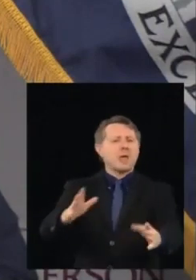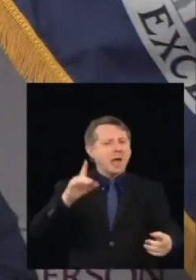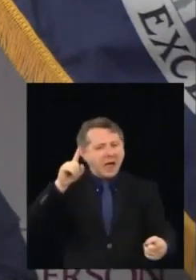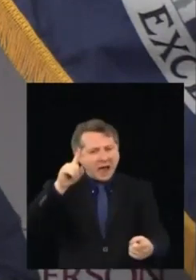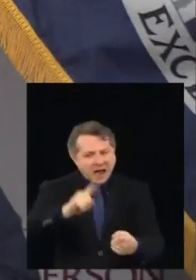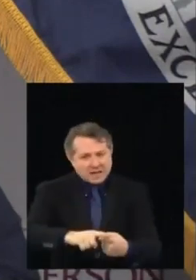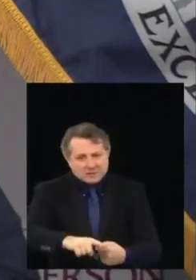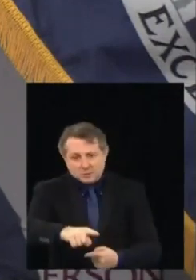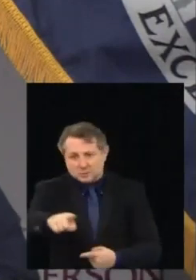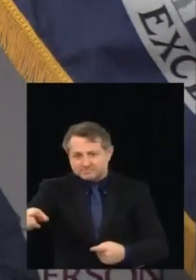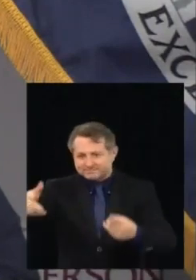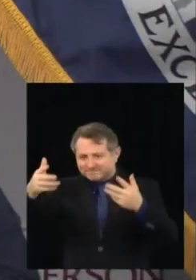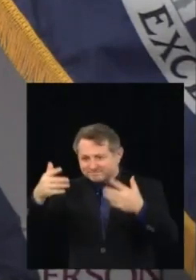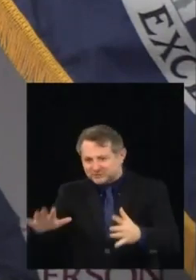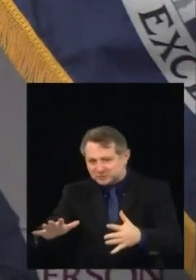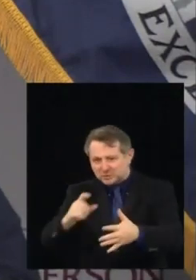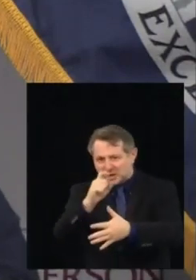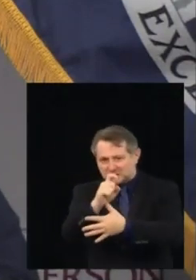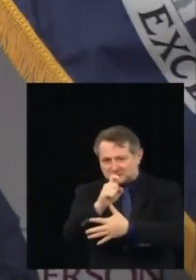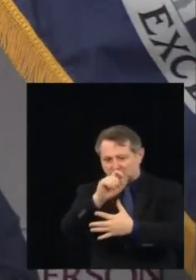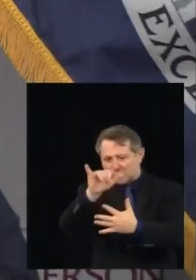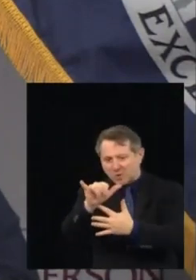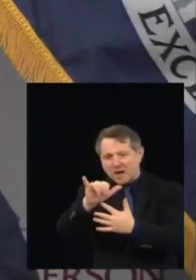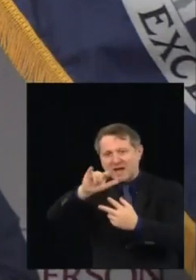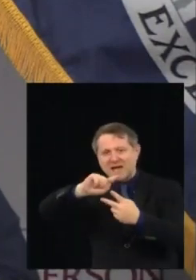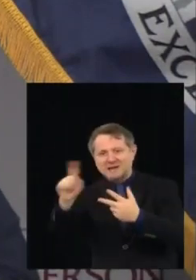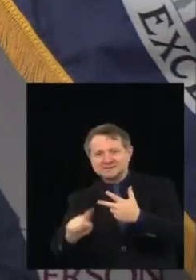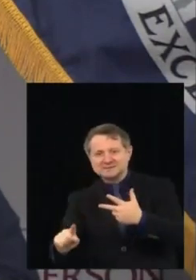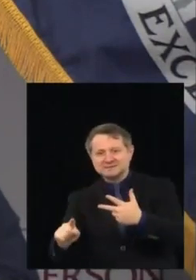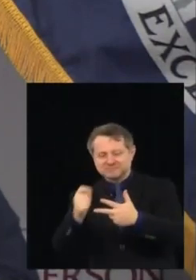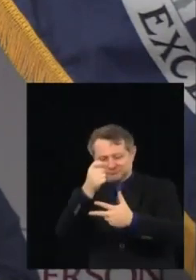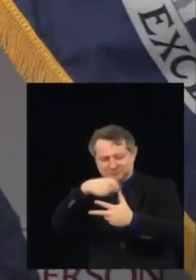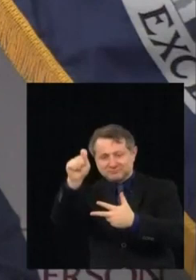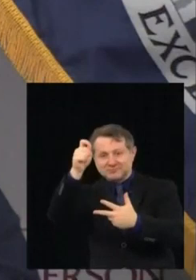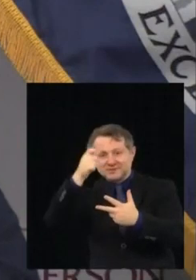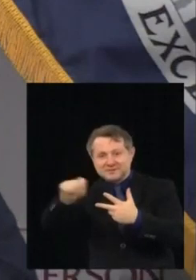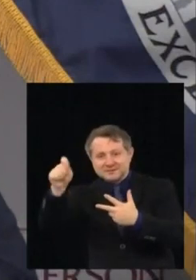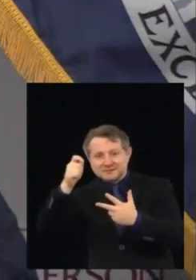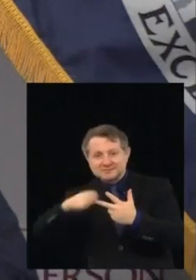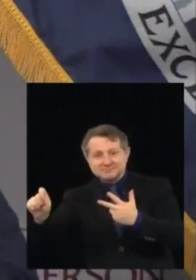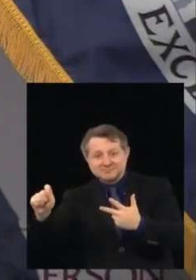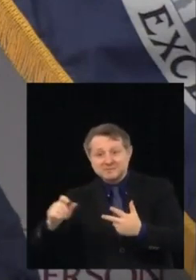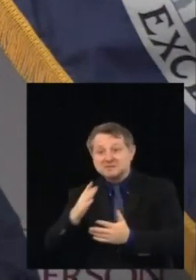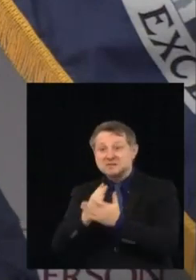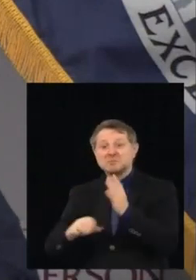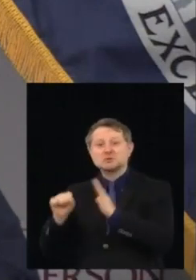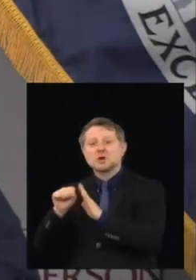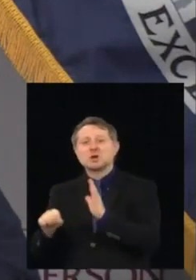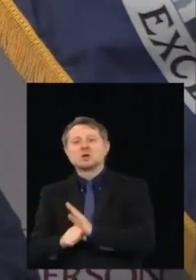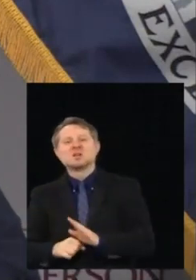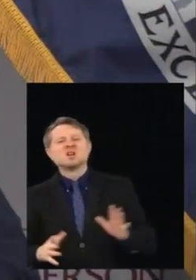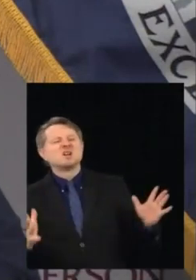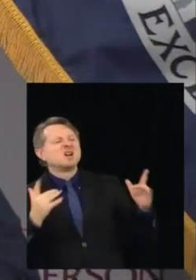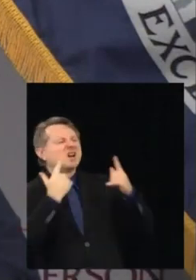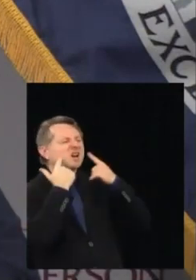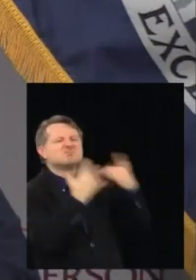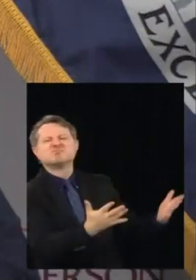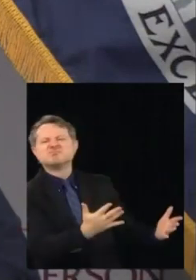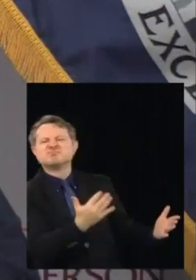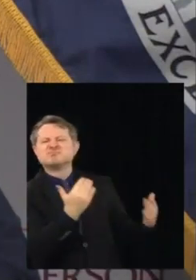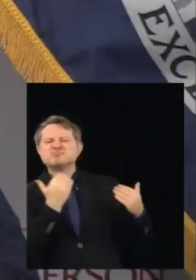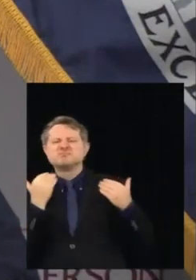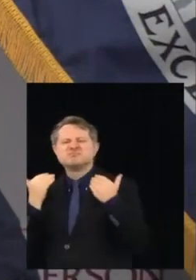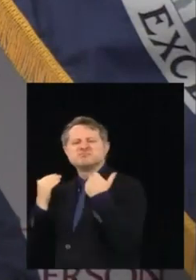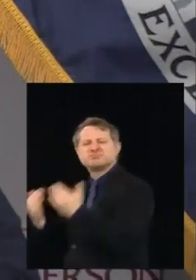Z. And some states are opening even though they didn't meet X, Y, and Z. I don't understand that rationale,